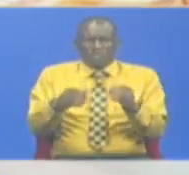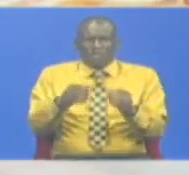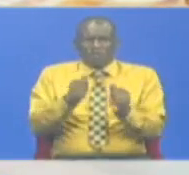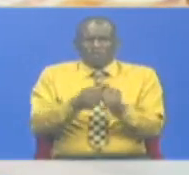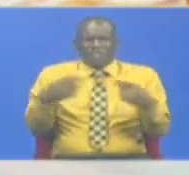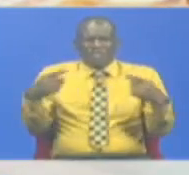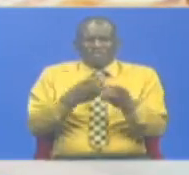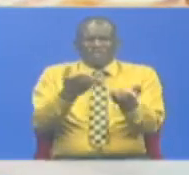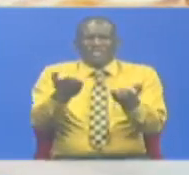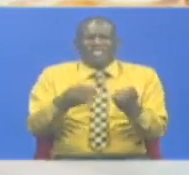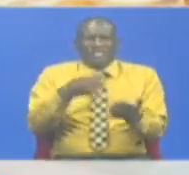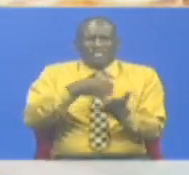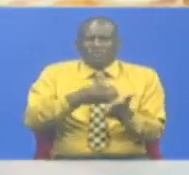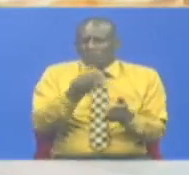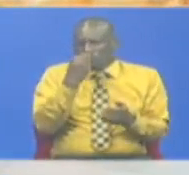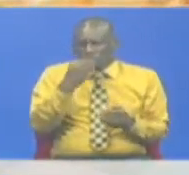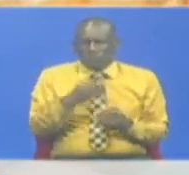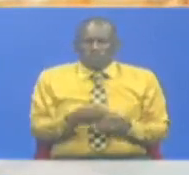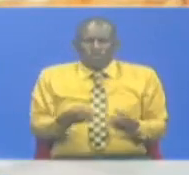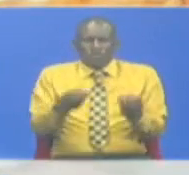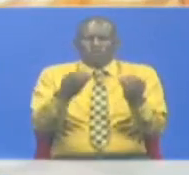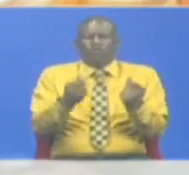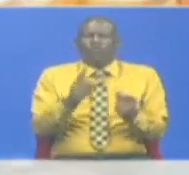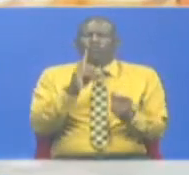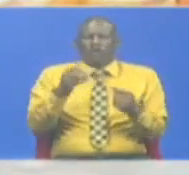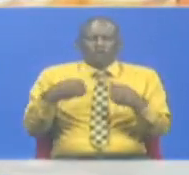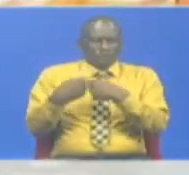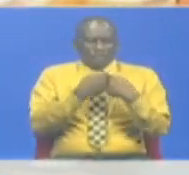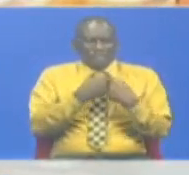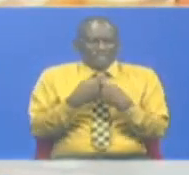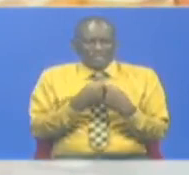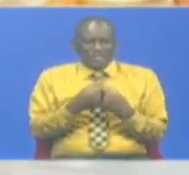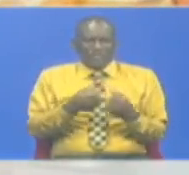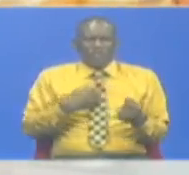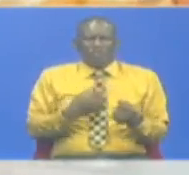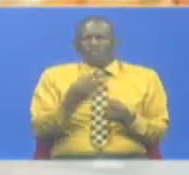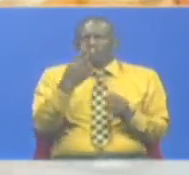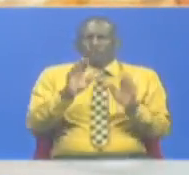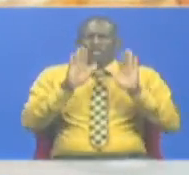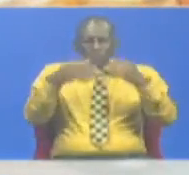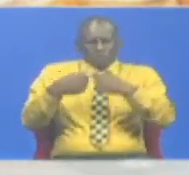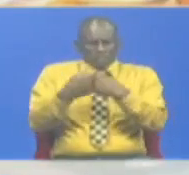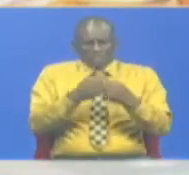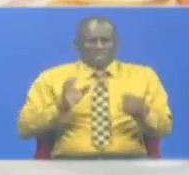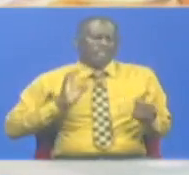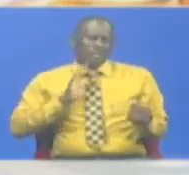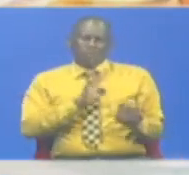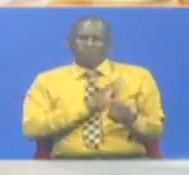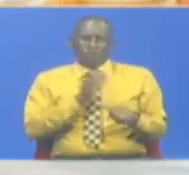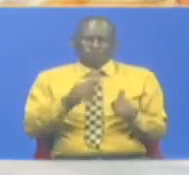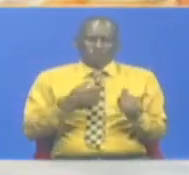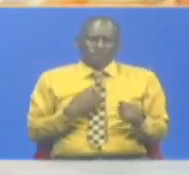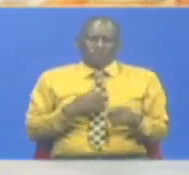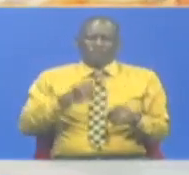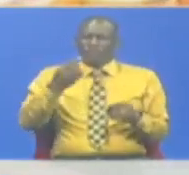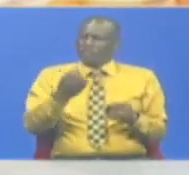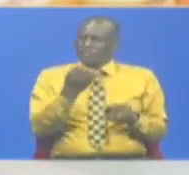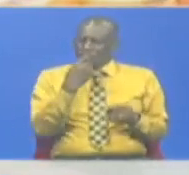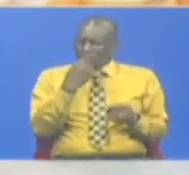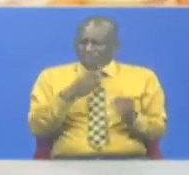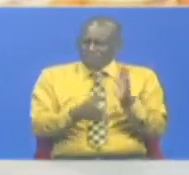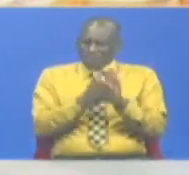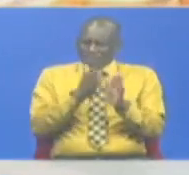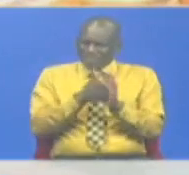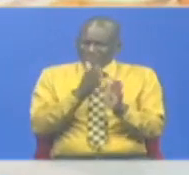relief. To address one of our key challenges, we have two key challenges as a board we are looking at. One is medical urgencies